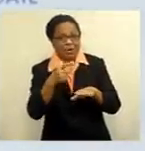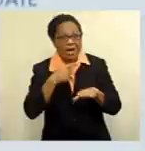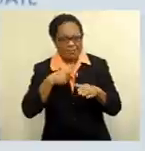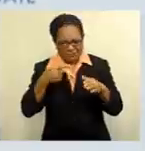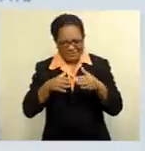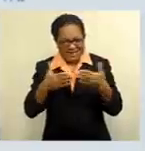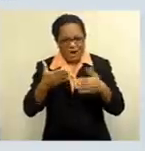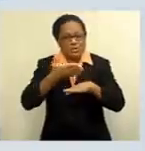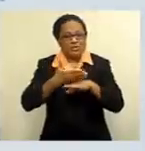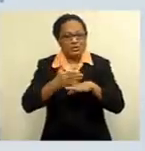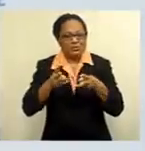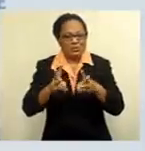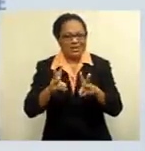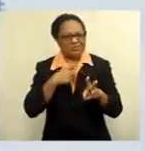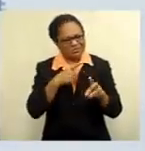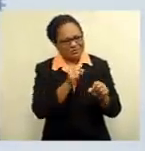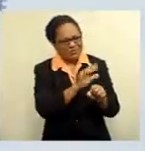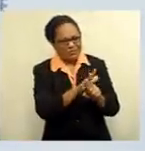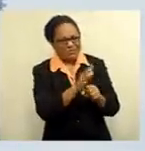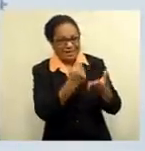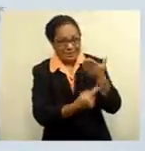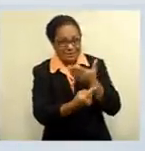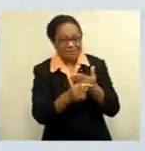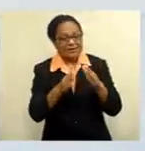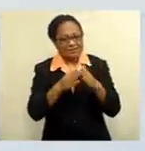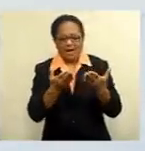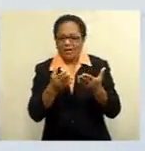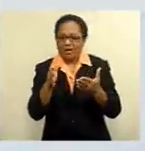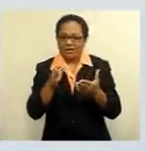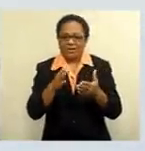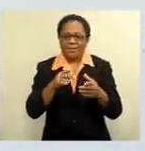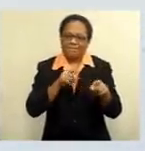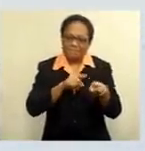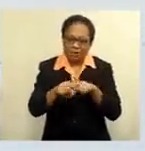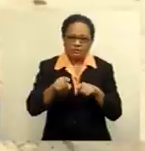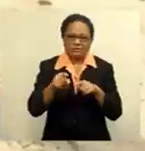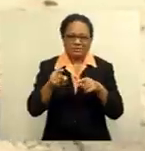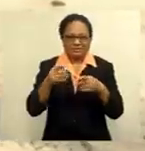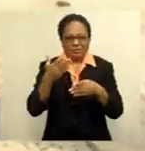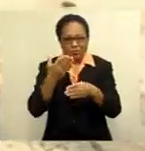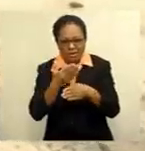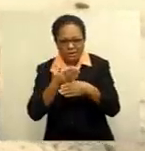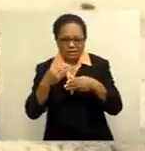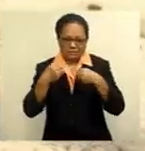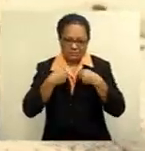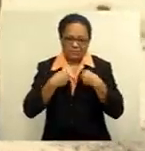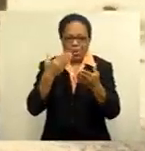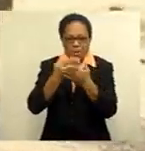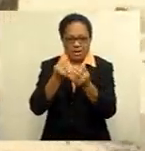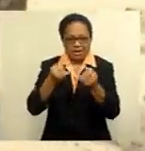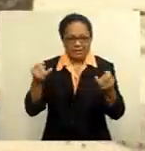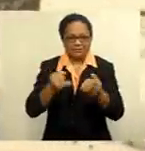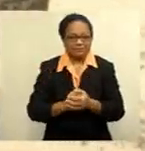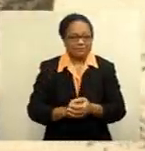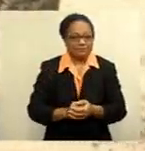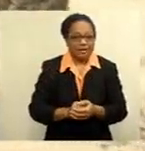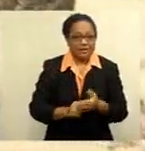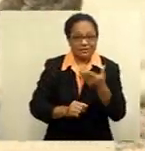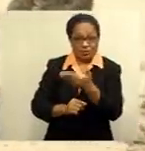This will also ensure the proper documentation of leased land, as 3% of land in Fiji is